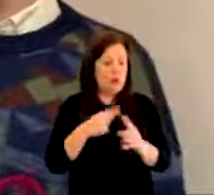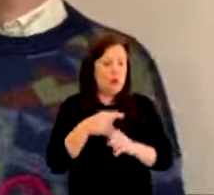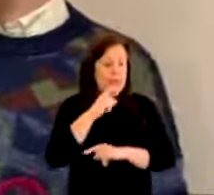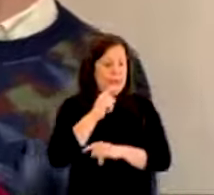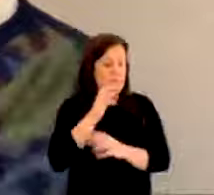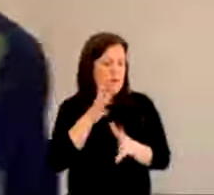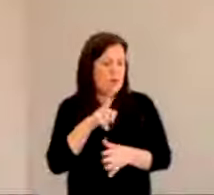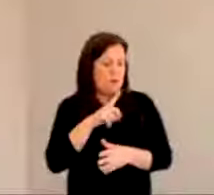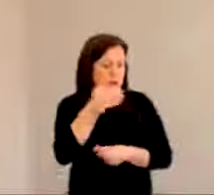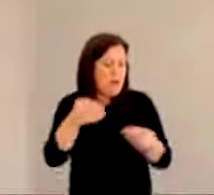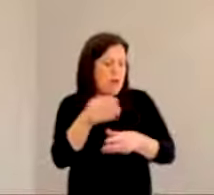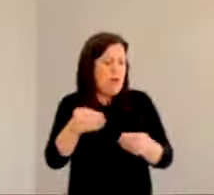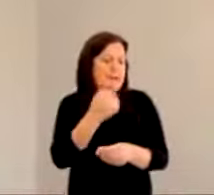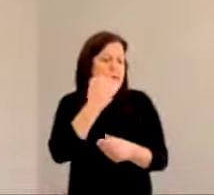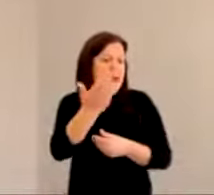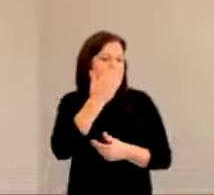before they're out of date.